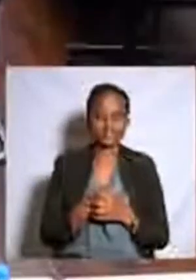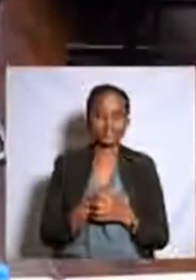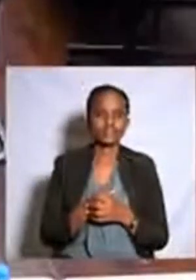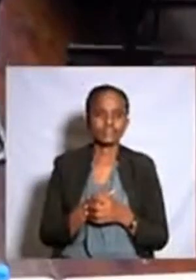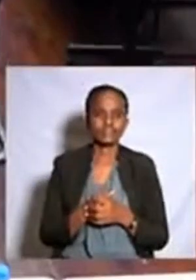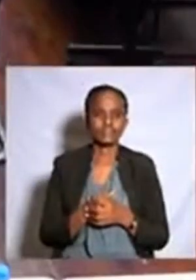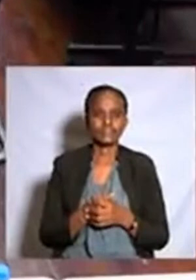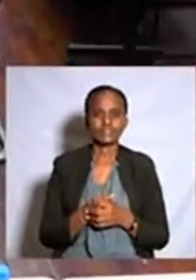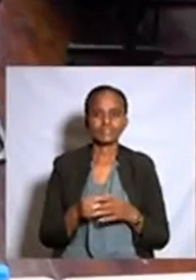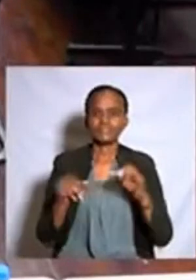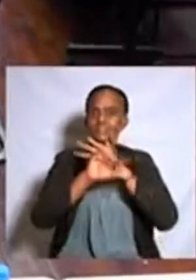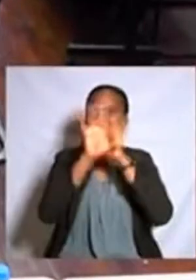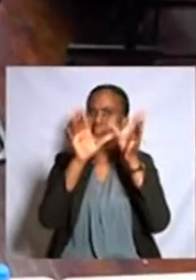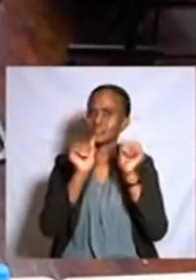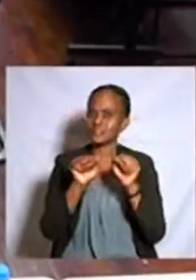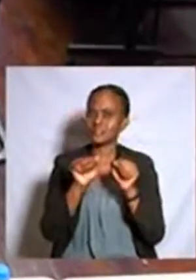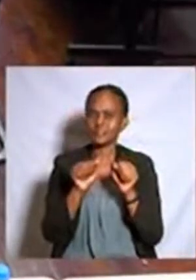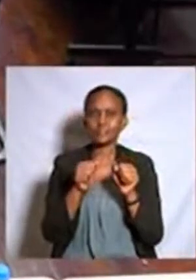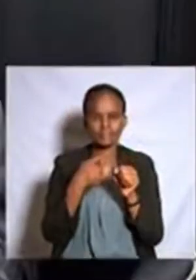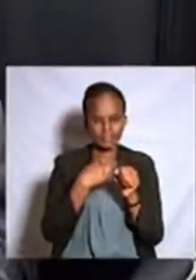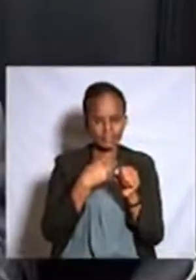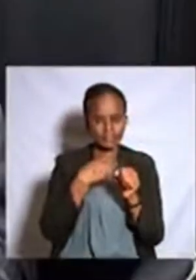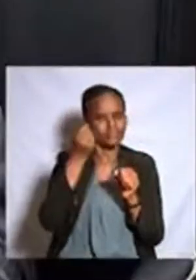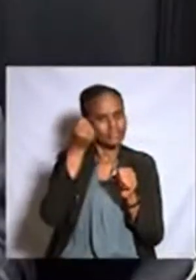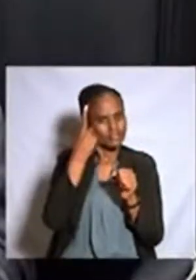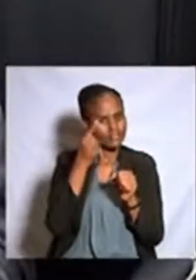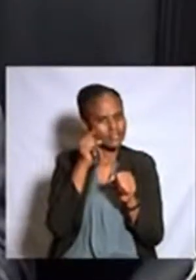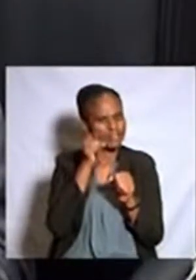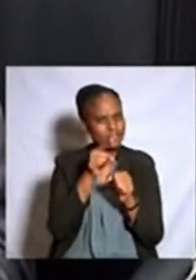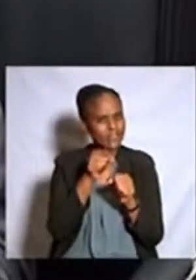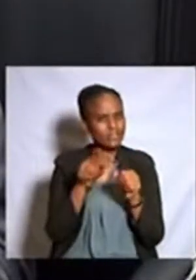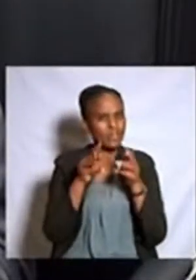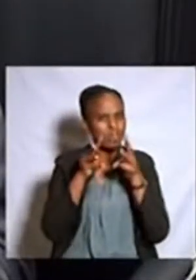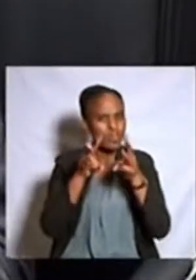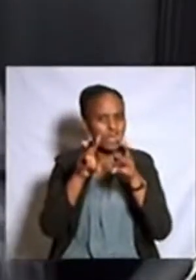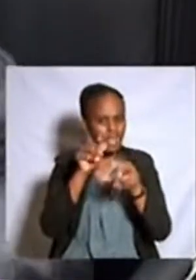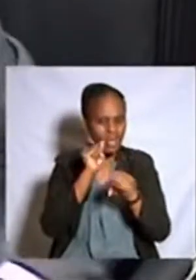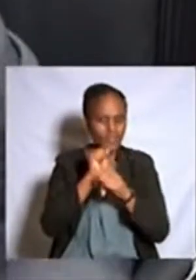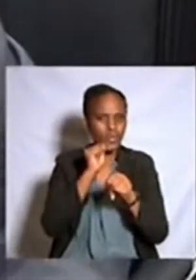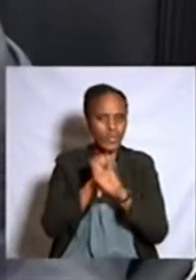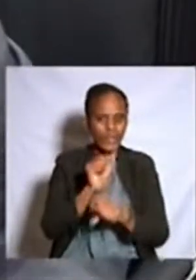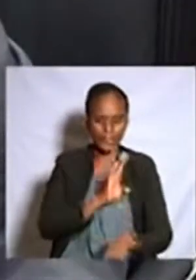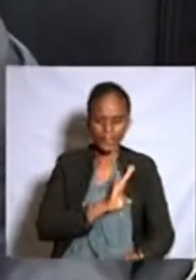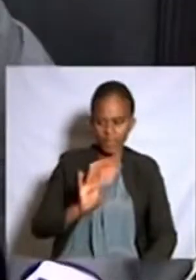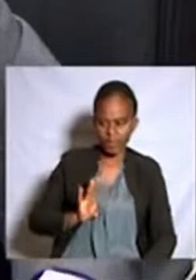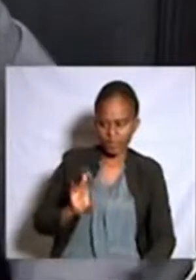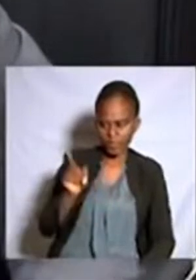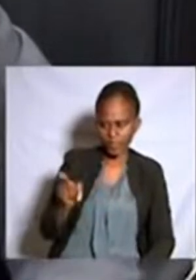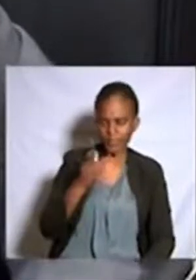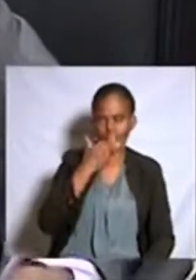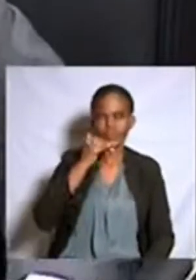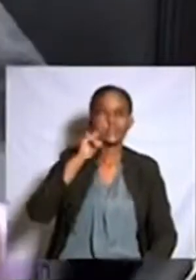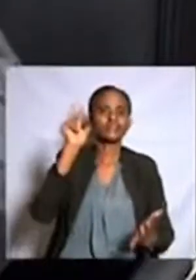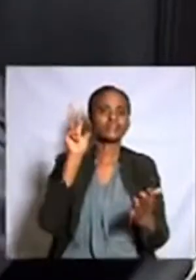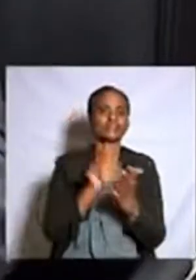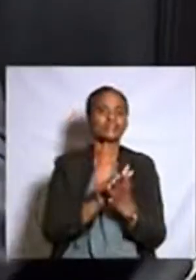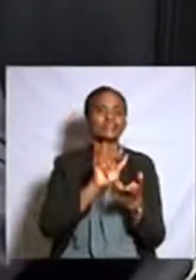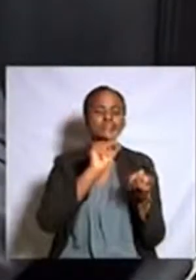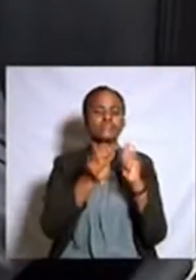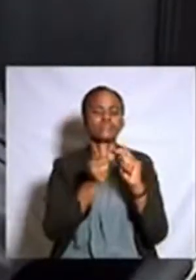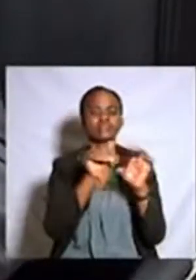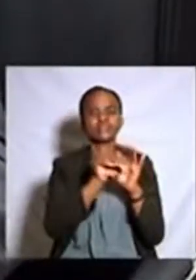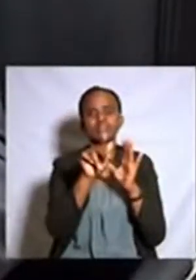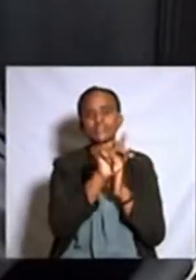Maybe I can make it clear, because the understanding of the normal way of doing things is that the board should approve a change in the